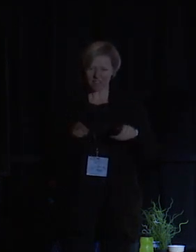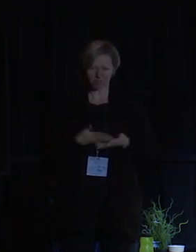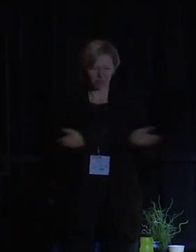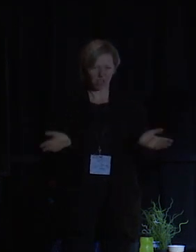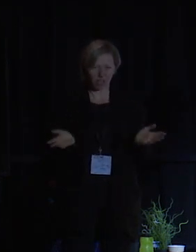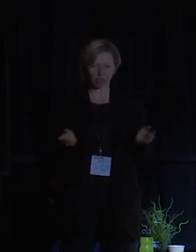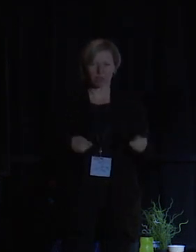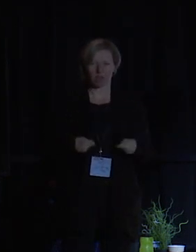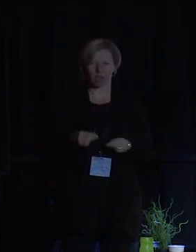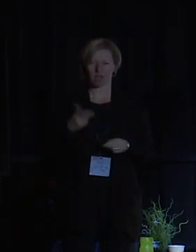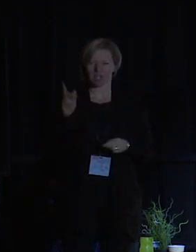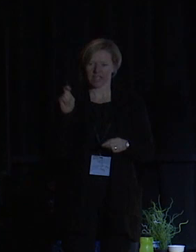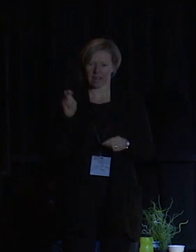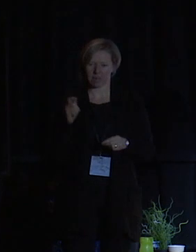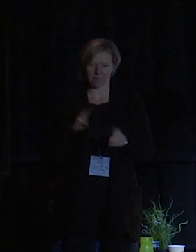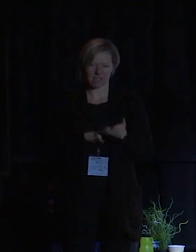meter space.